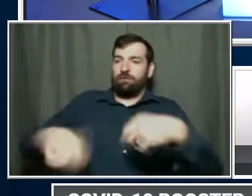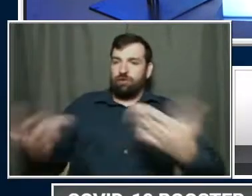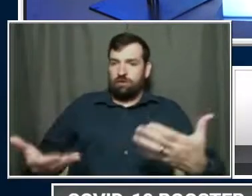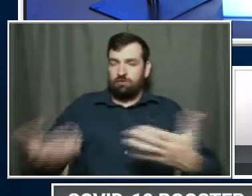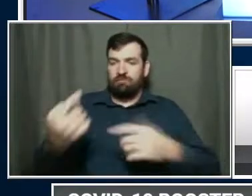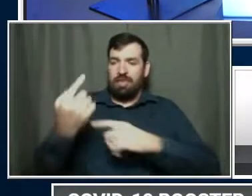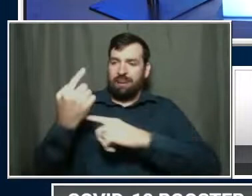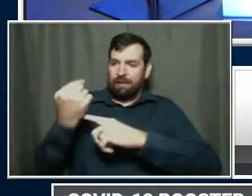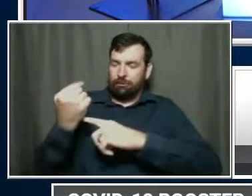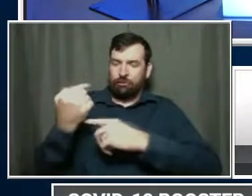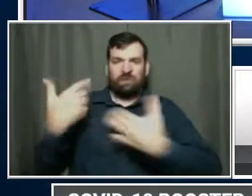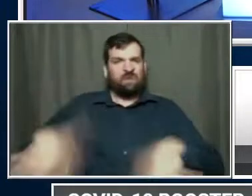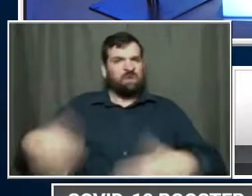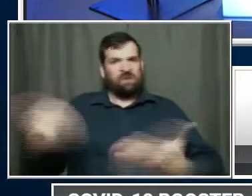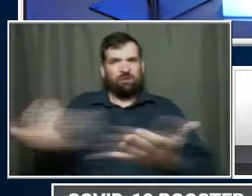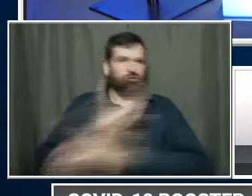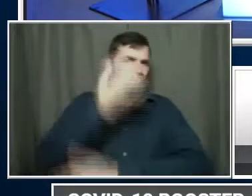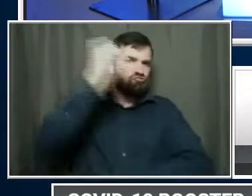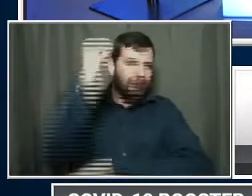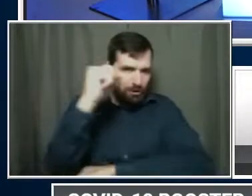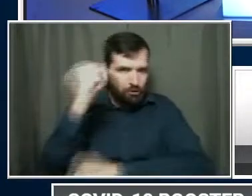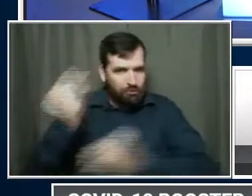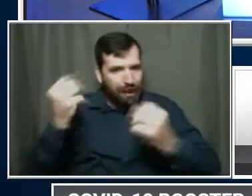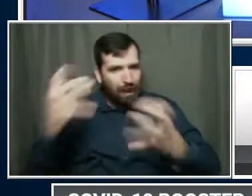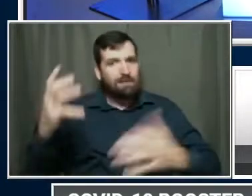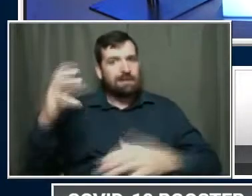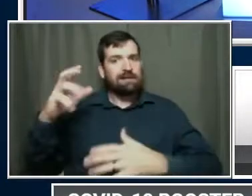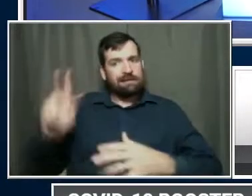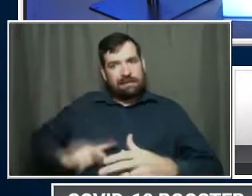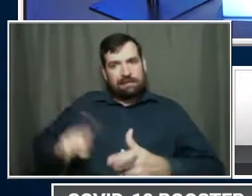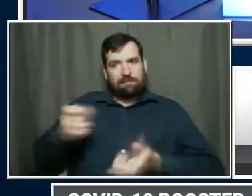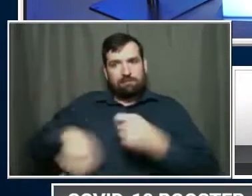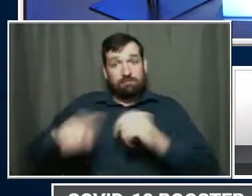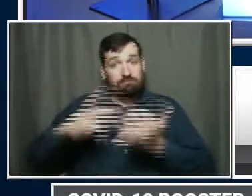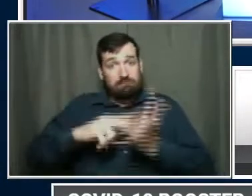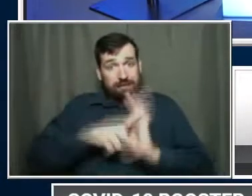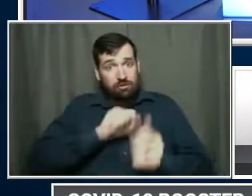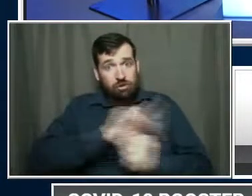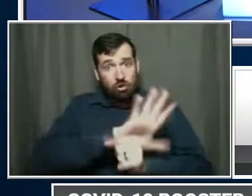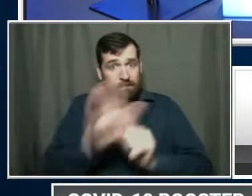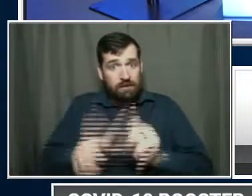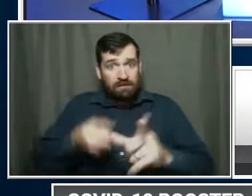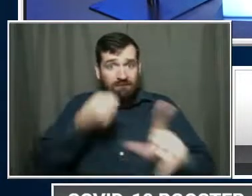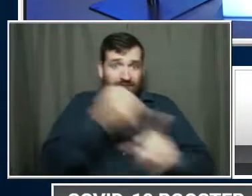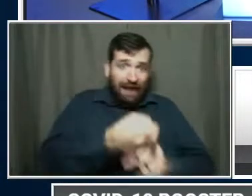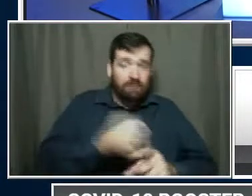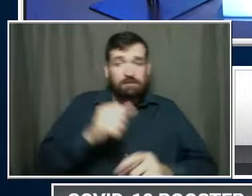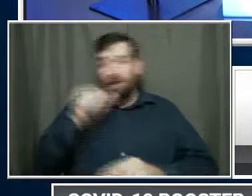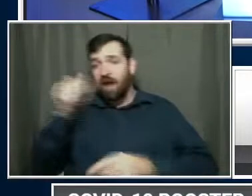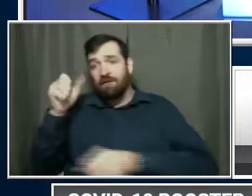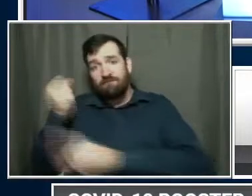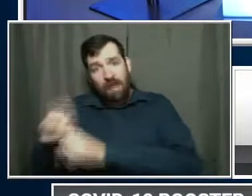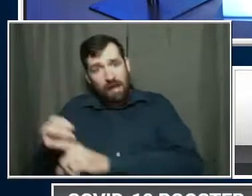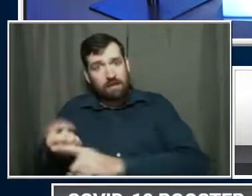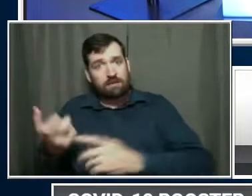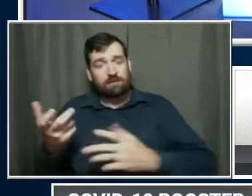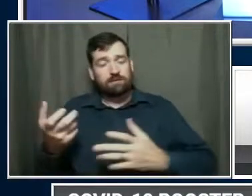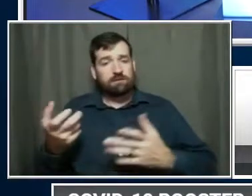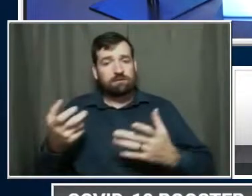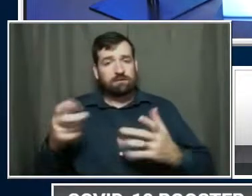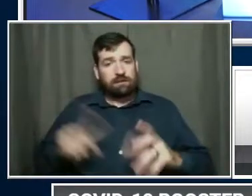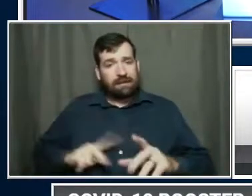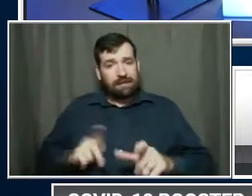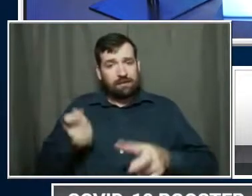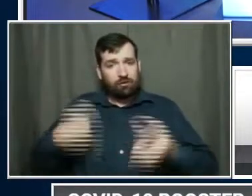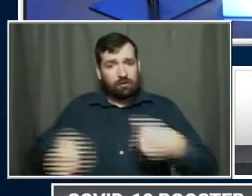record-setting year for the number of kidney transplants. But so does this mean that COVID did not affect kidney transplantation